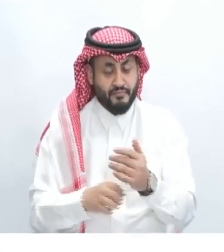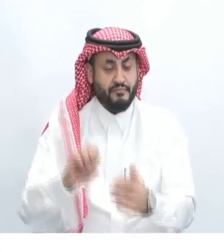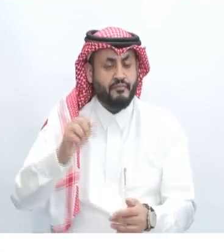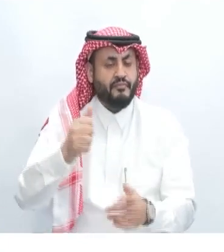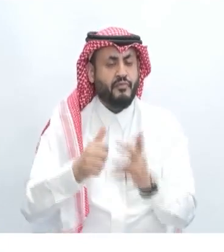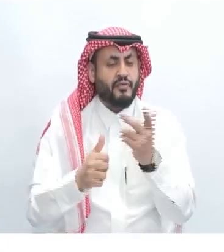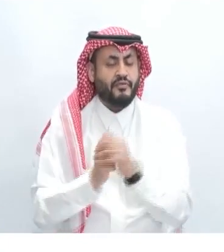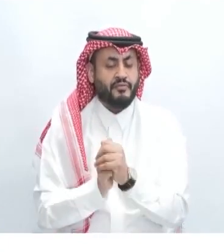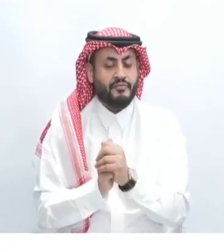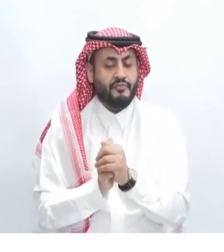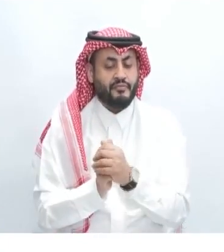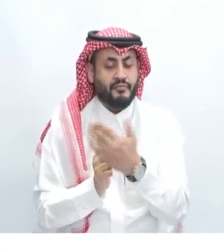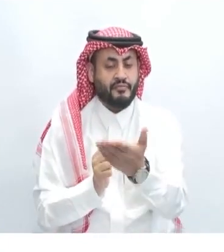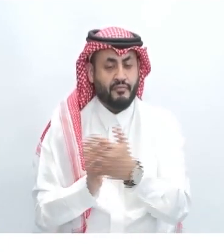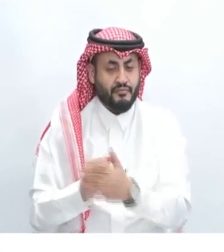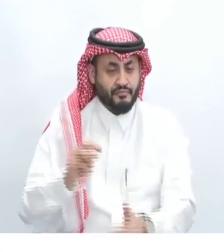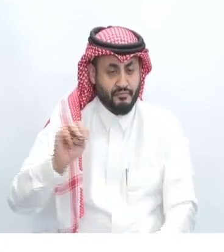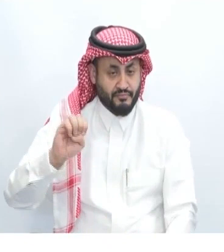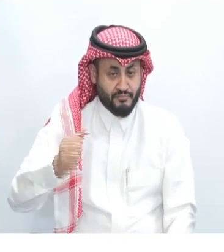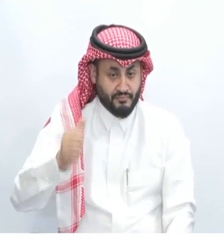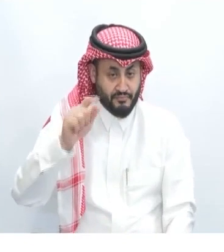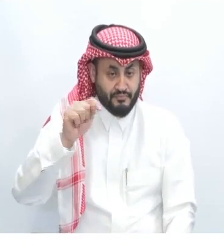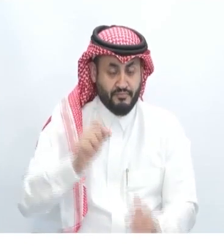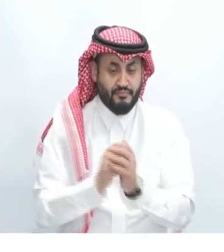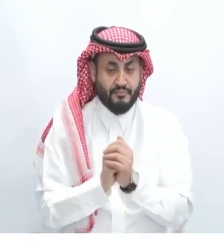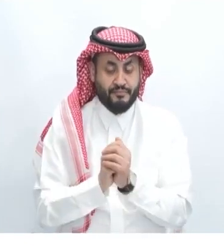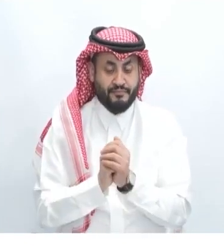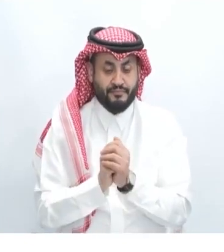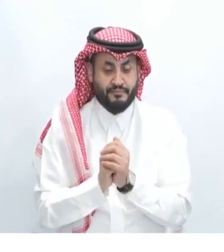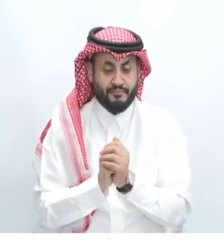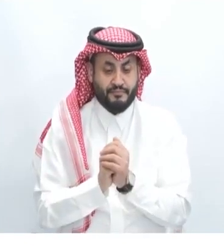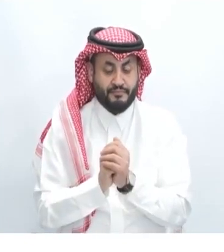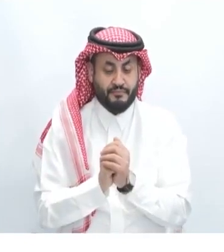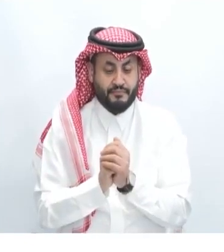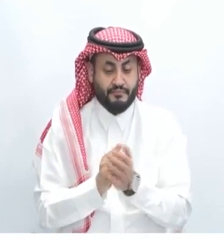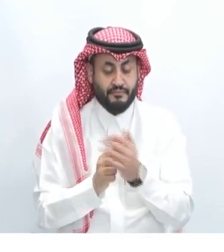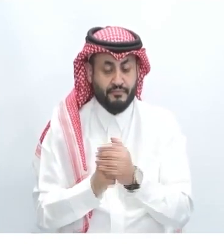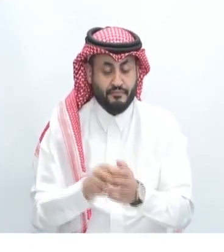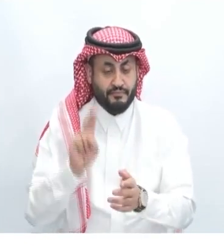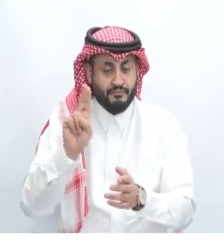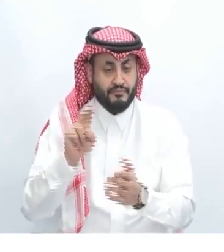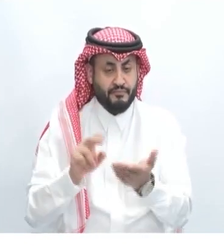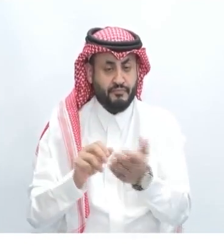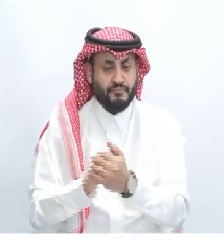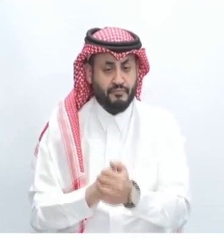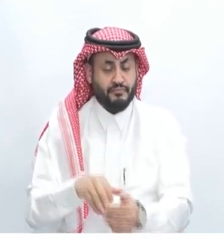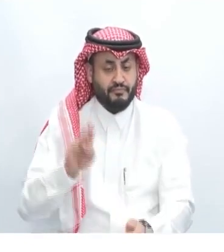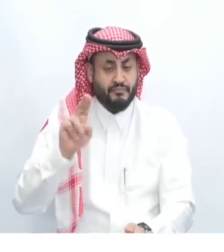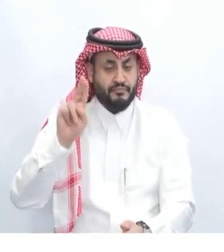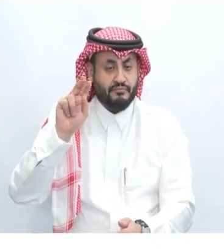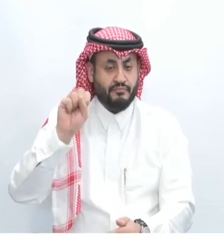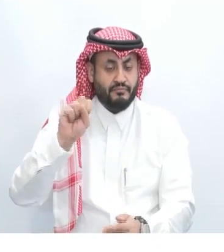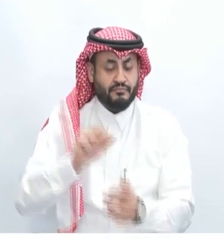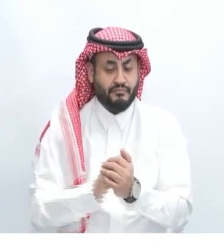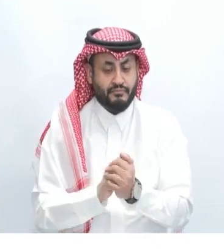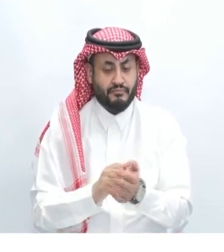with E-A, we can say meat. And with U, we can say